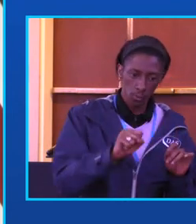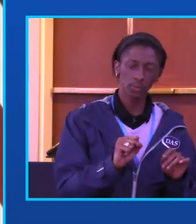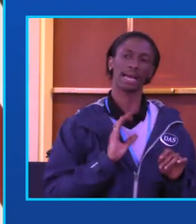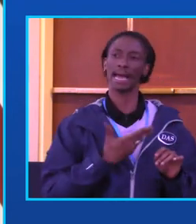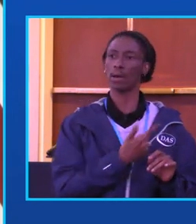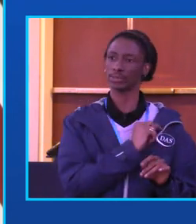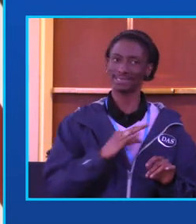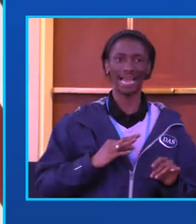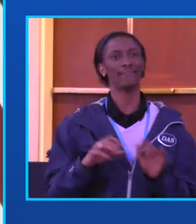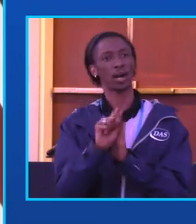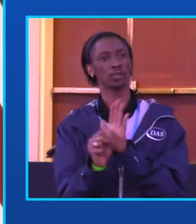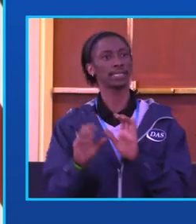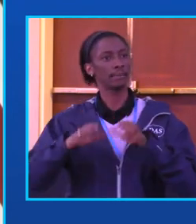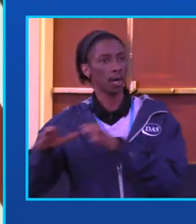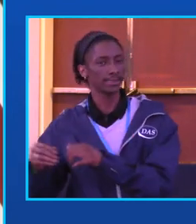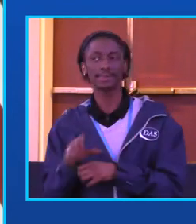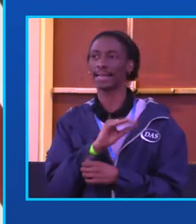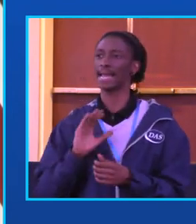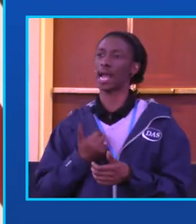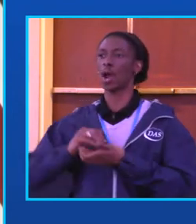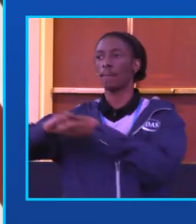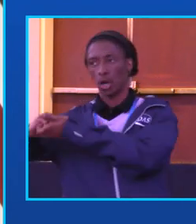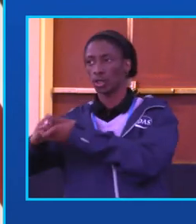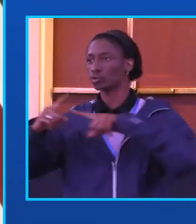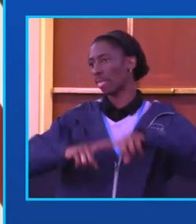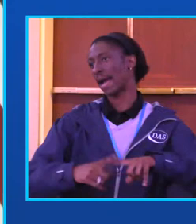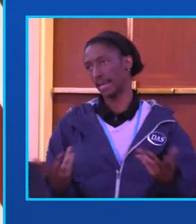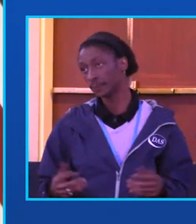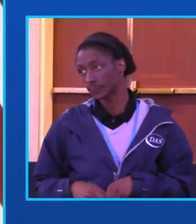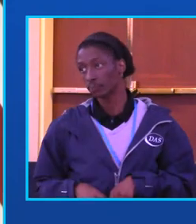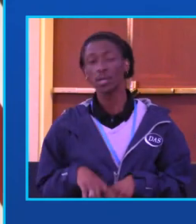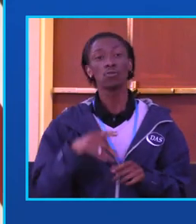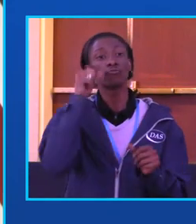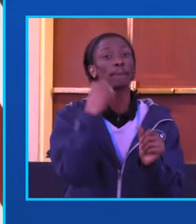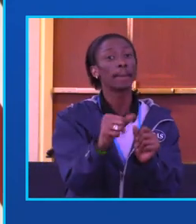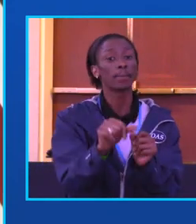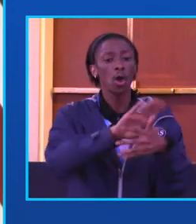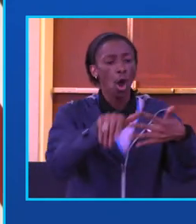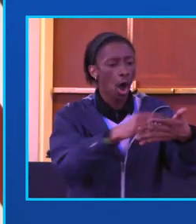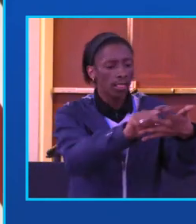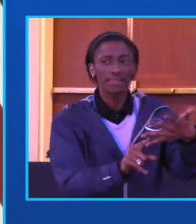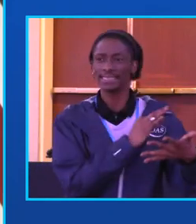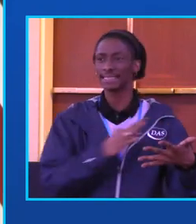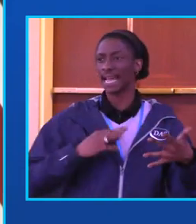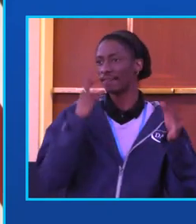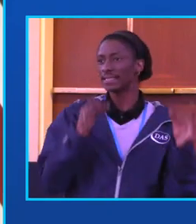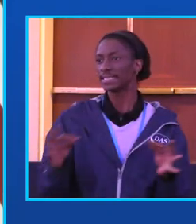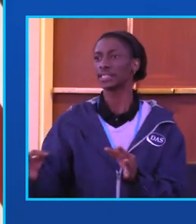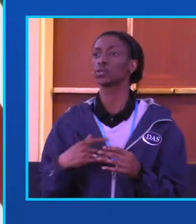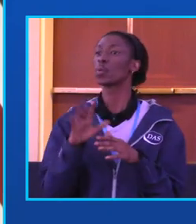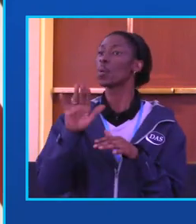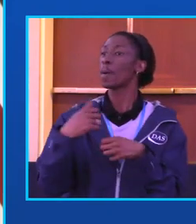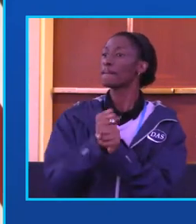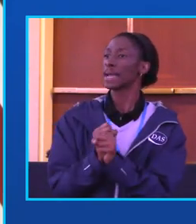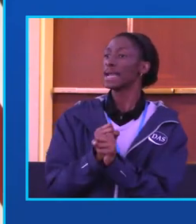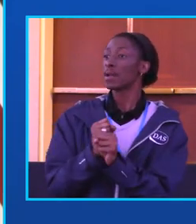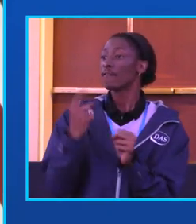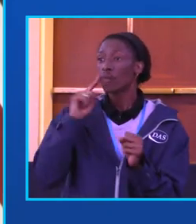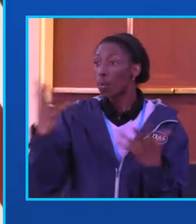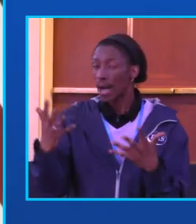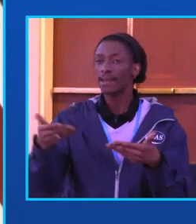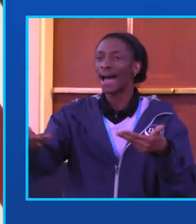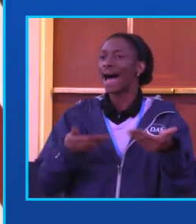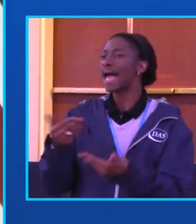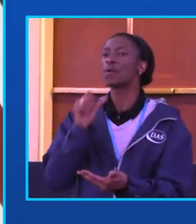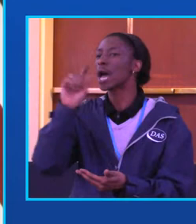staff, our state parties, and our partners rely on. Remember, all these staffing decisions were made to hire not